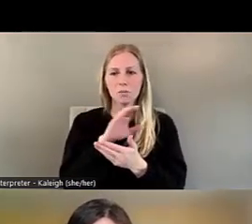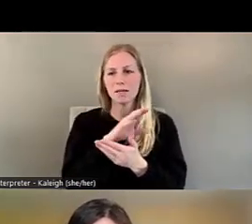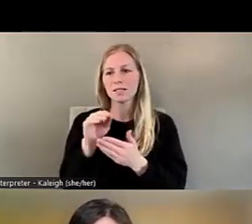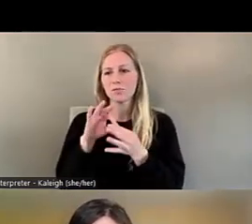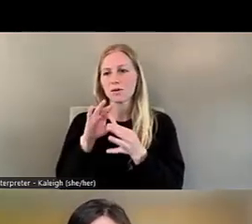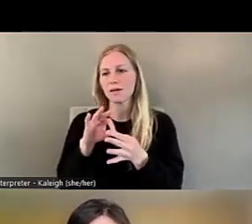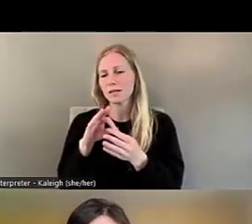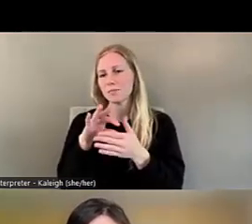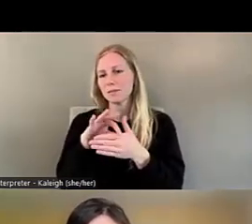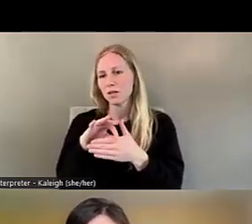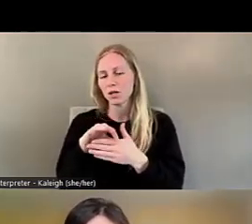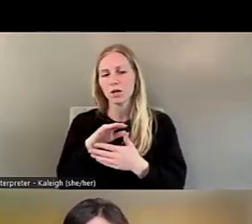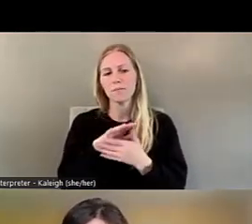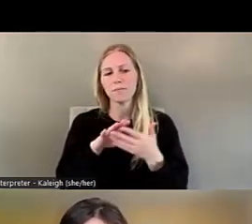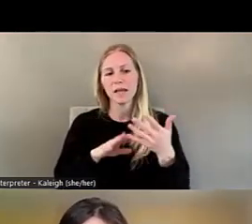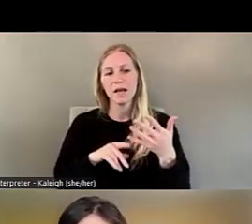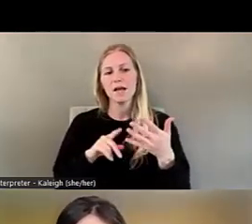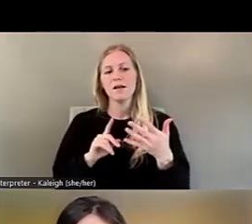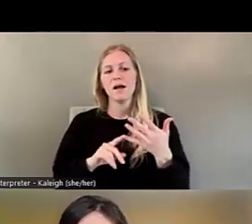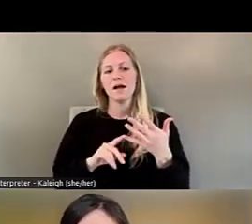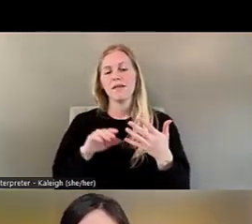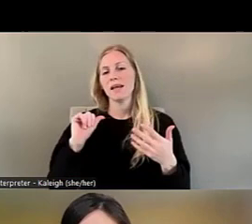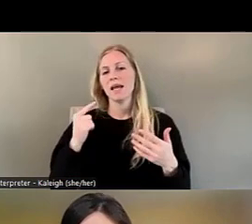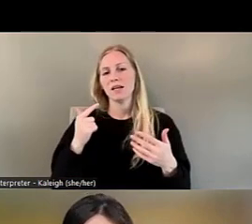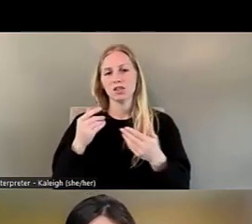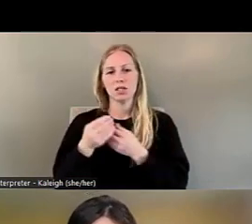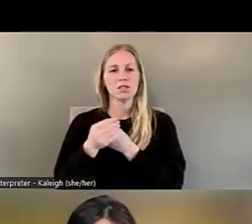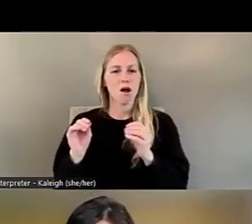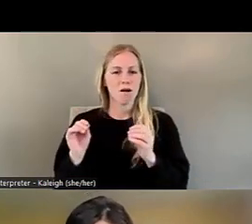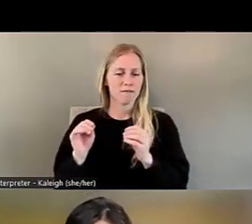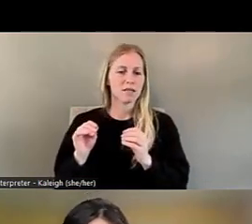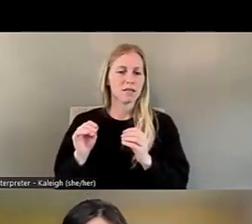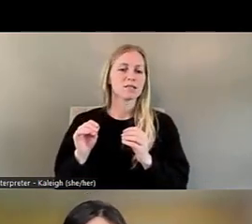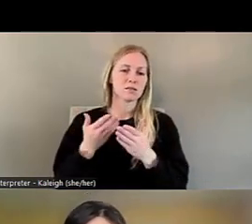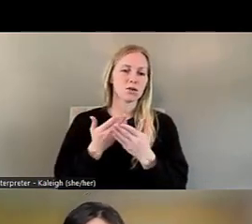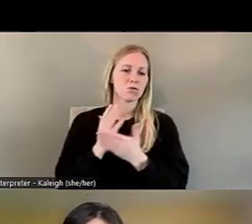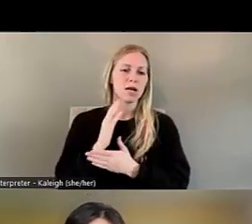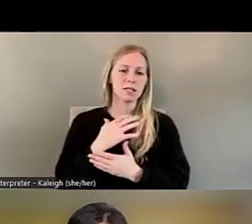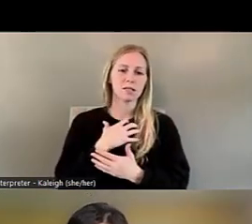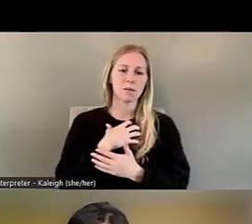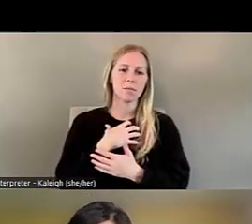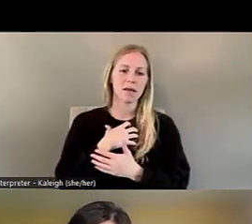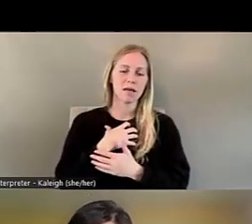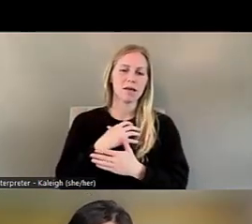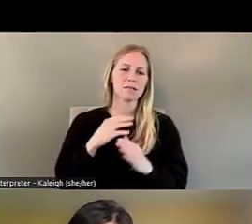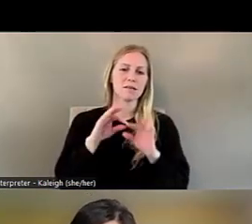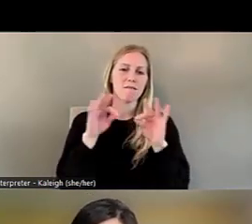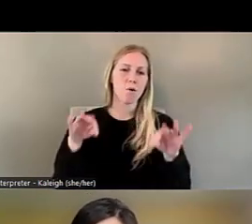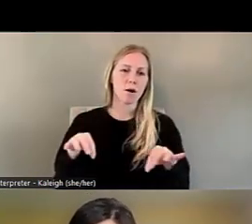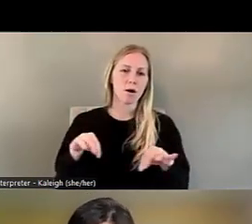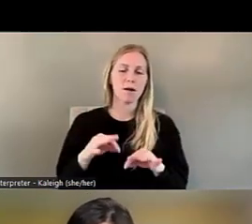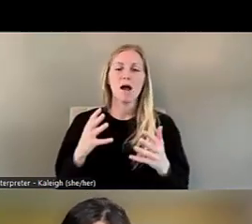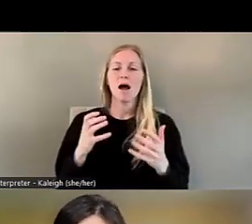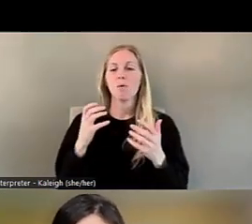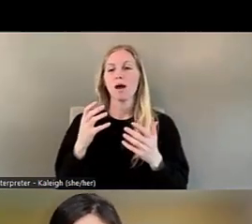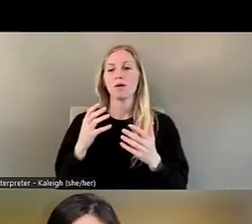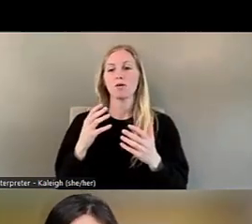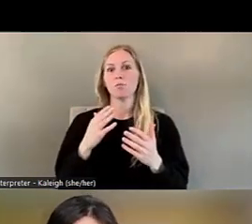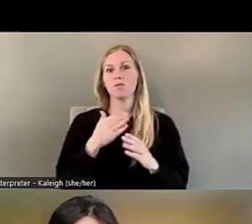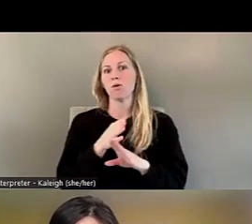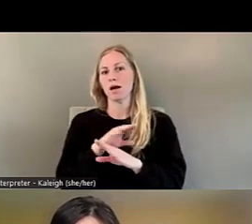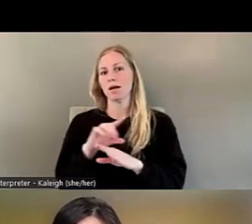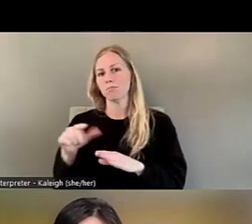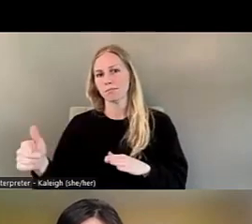finally our Attorney General Office Civil Rights complaint form. And I wanted to just finally note before I turn it on to the